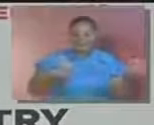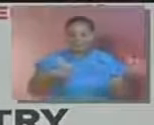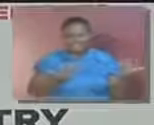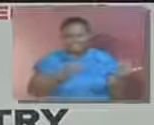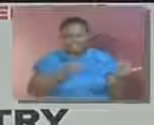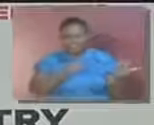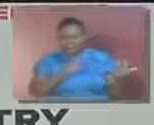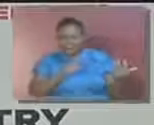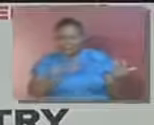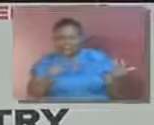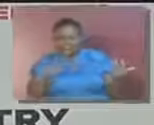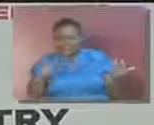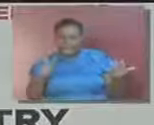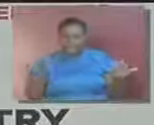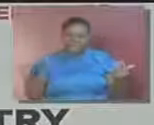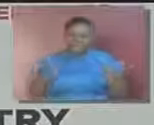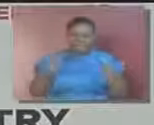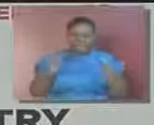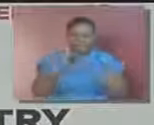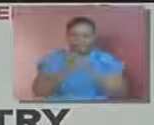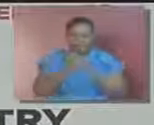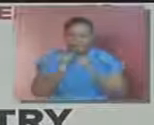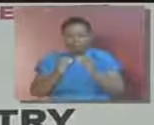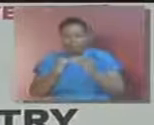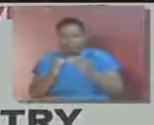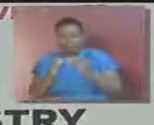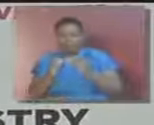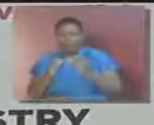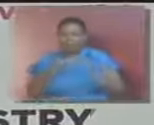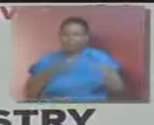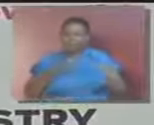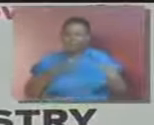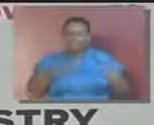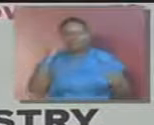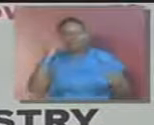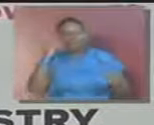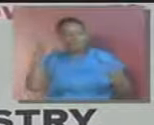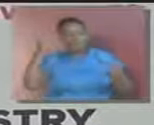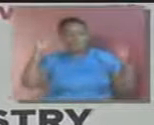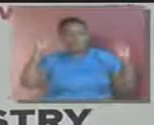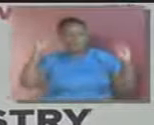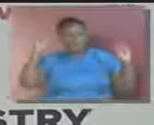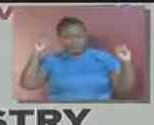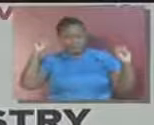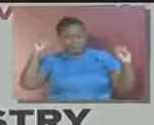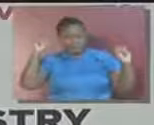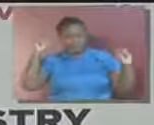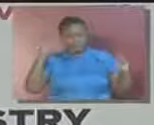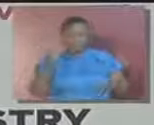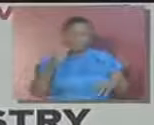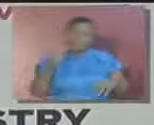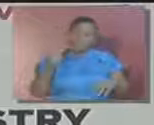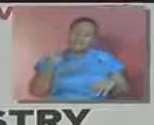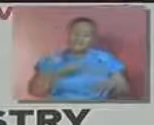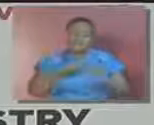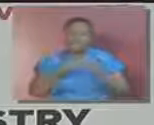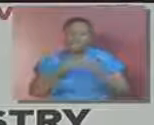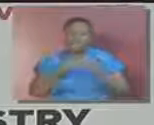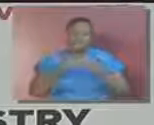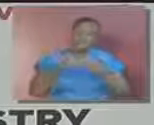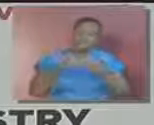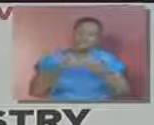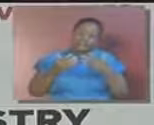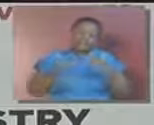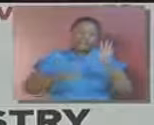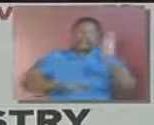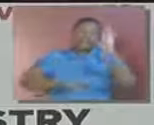decision, which the Prime Minister announced, and he was spot on, because of our numbers, that instead of having these vaccines lying down there, it